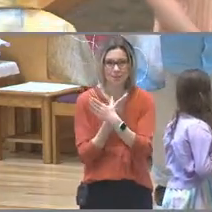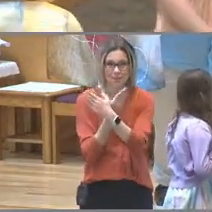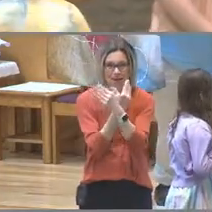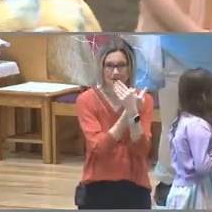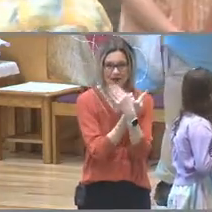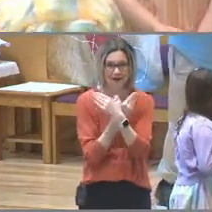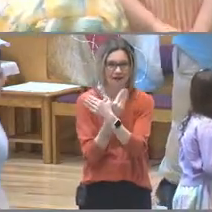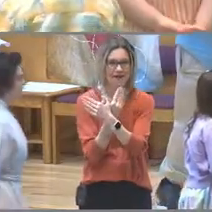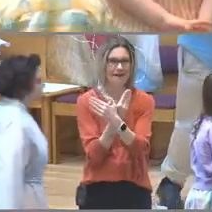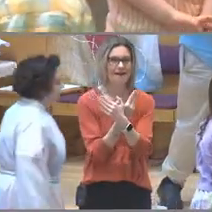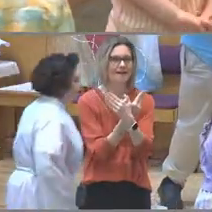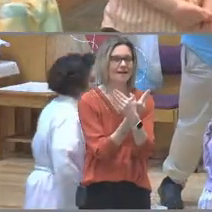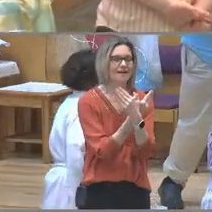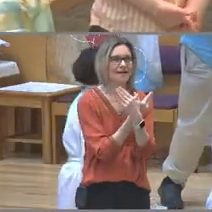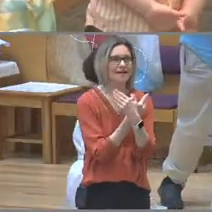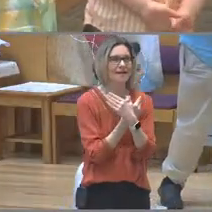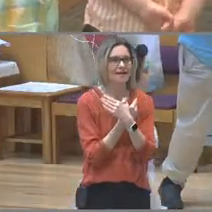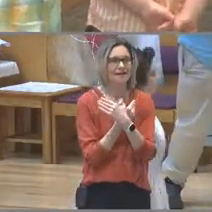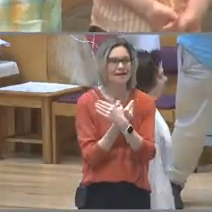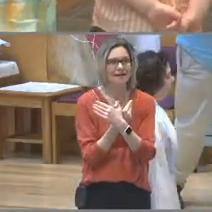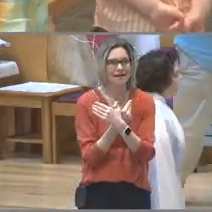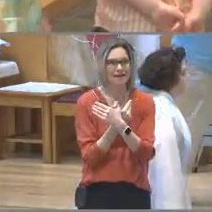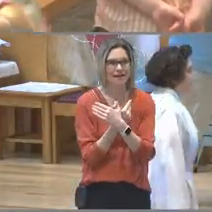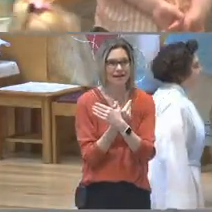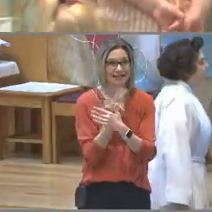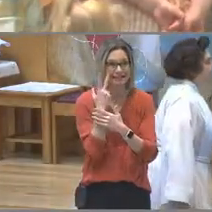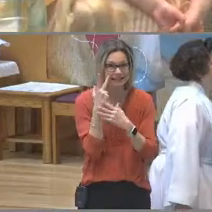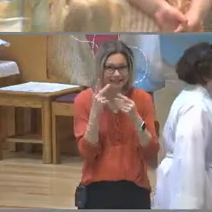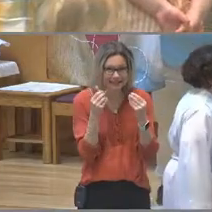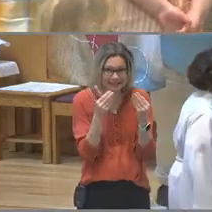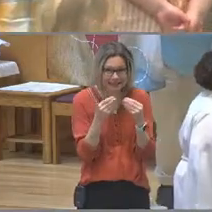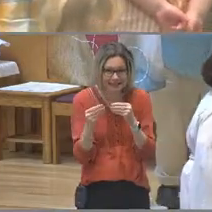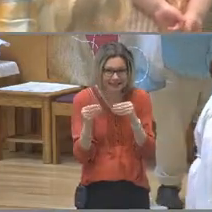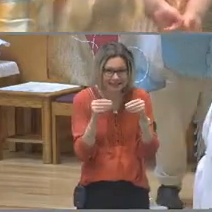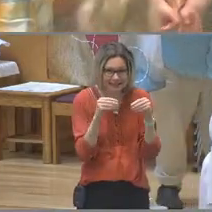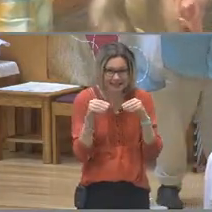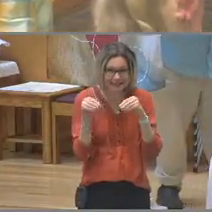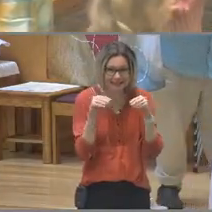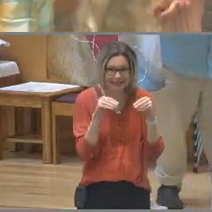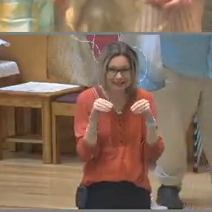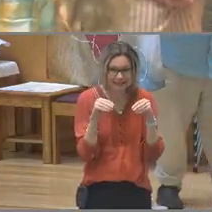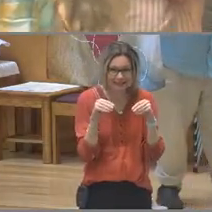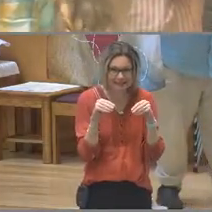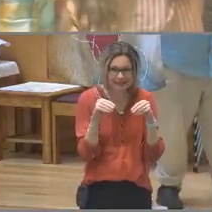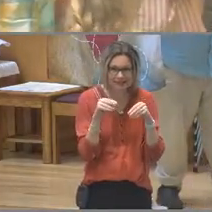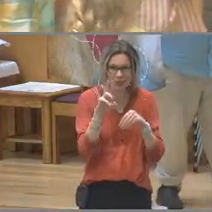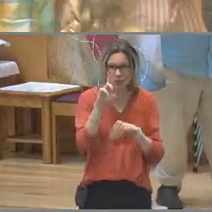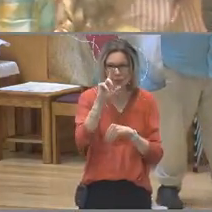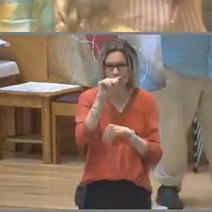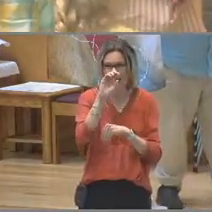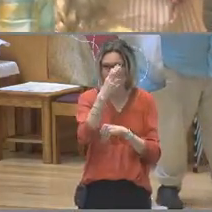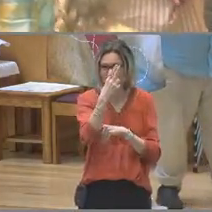What kind of plants? Can you see the seeds? What do you see the seeds are? Radish.